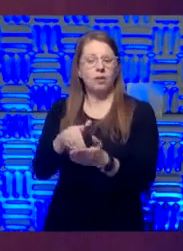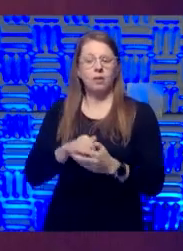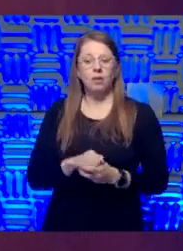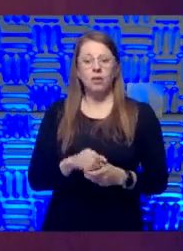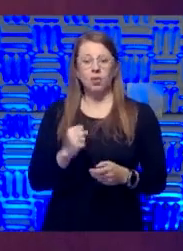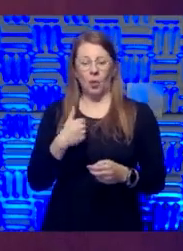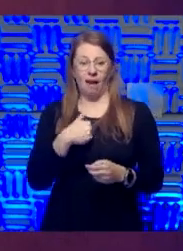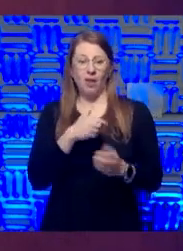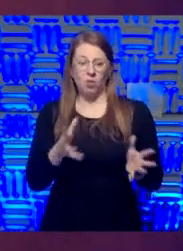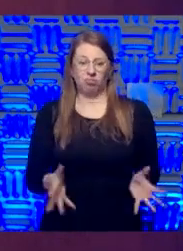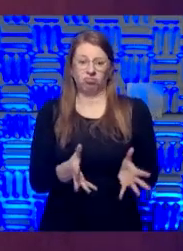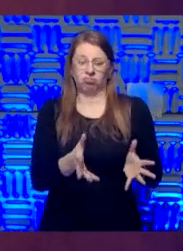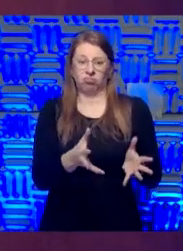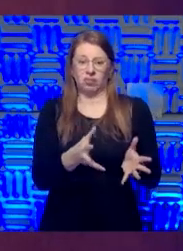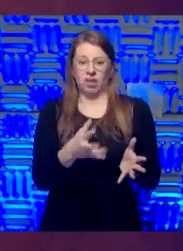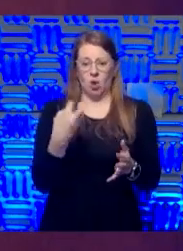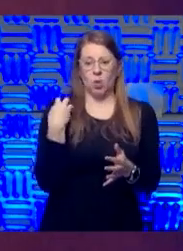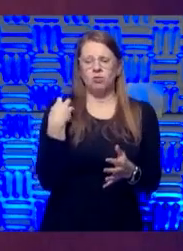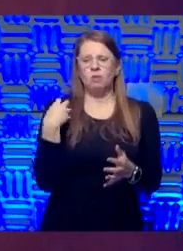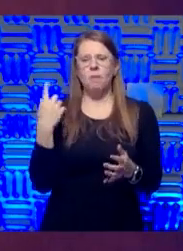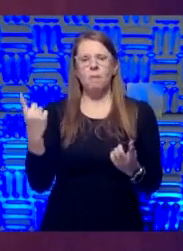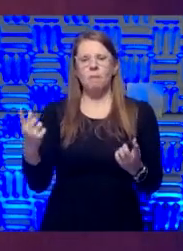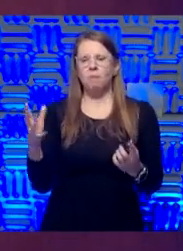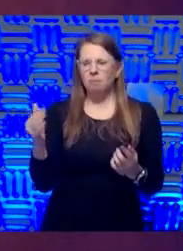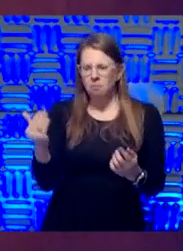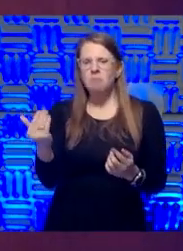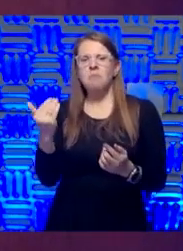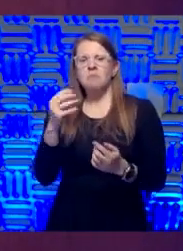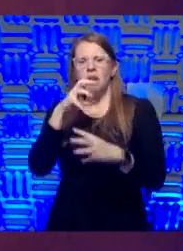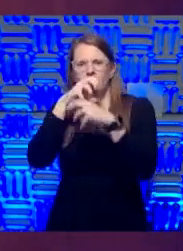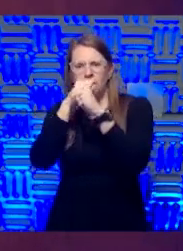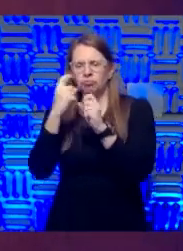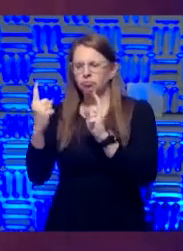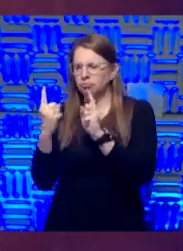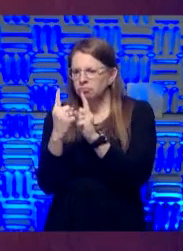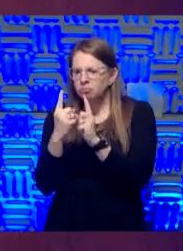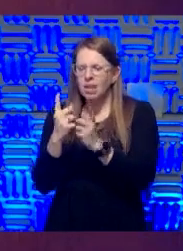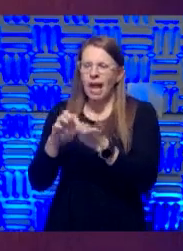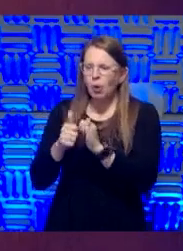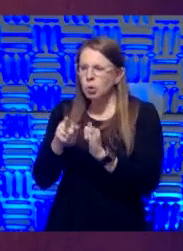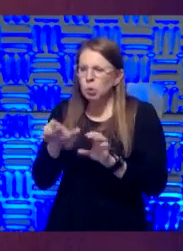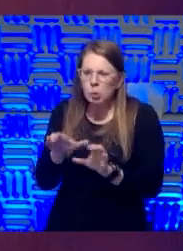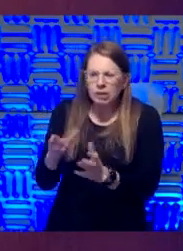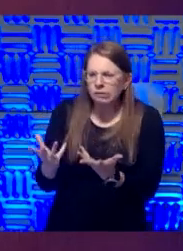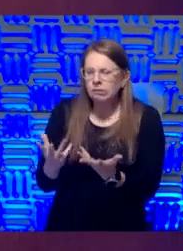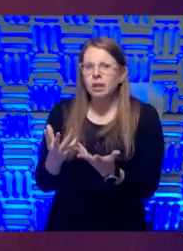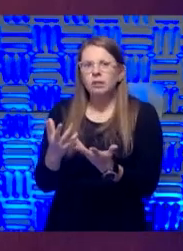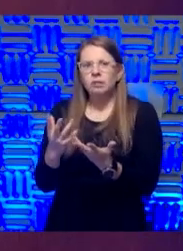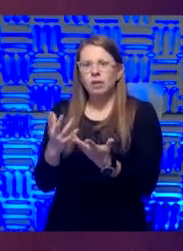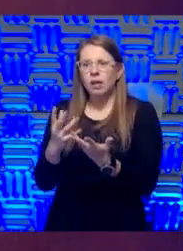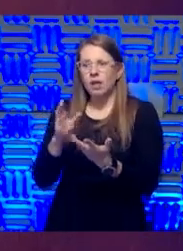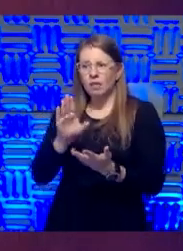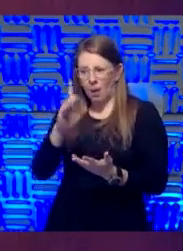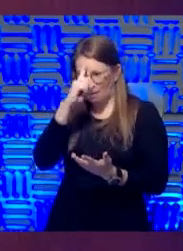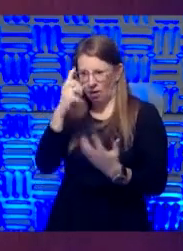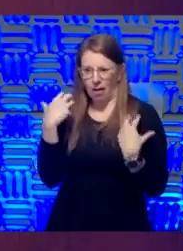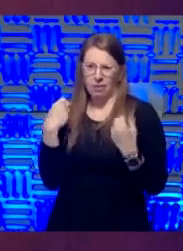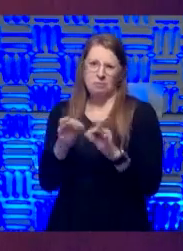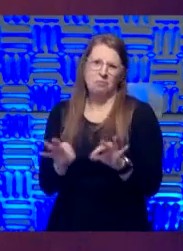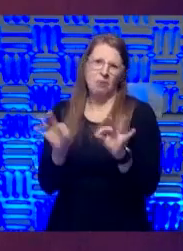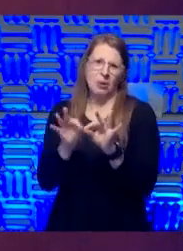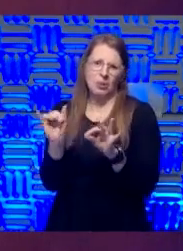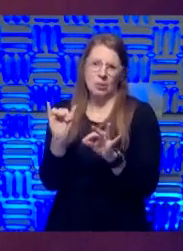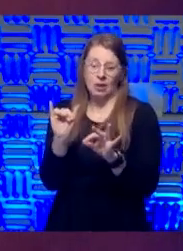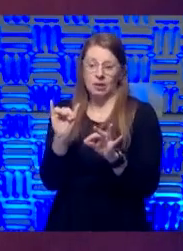and coaches to say, hey, pull them aside in a confidential manner and say, how are you doing, number one? Just check on their mental health. Because having